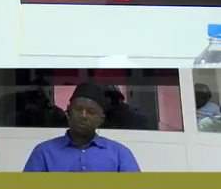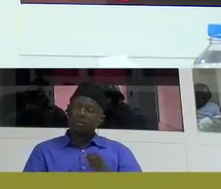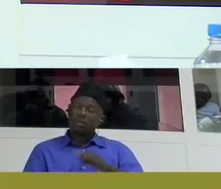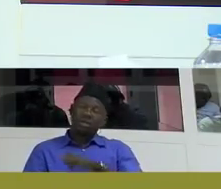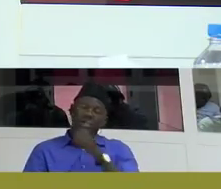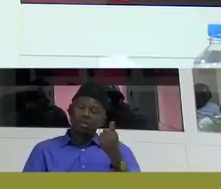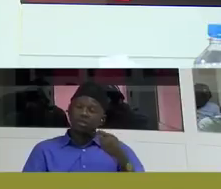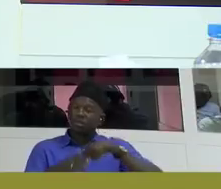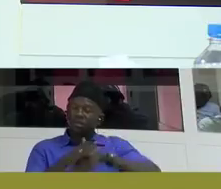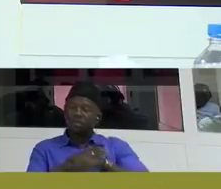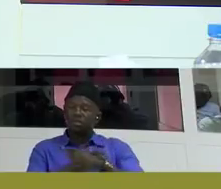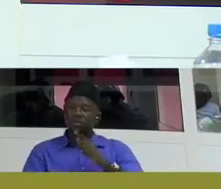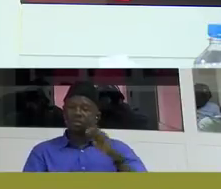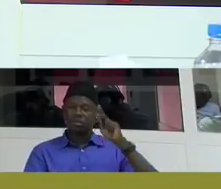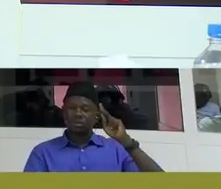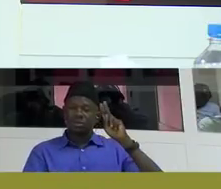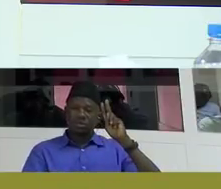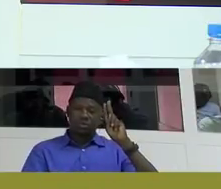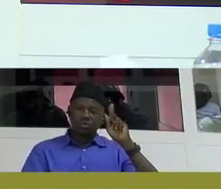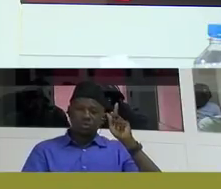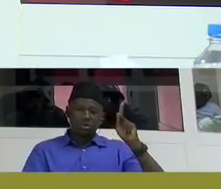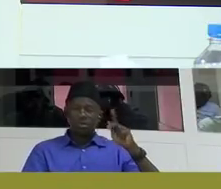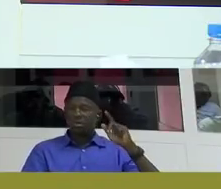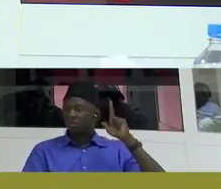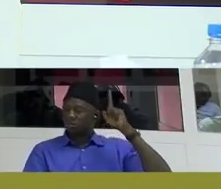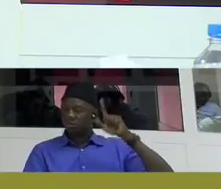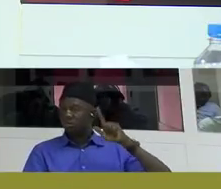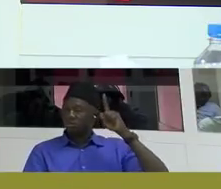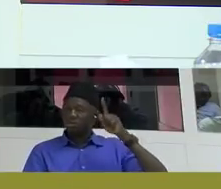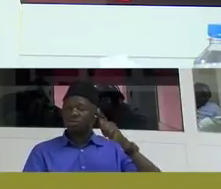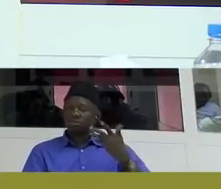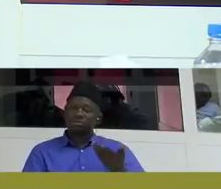and in the United Kingdom.